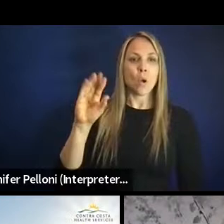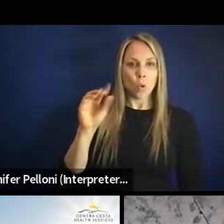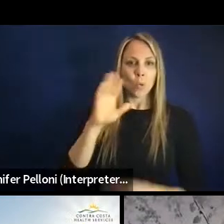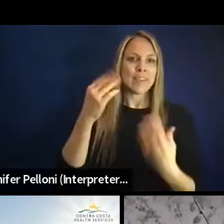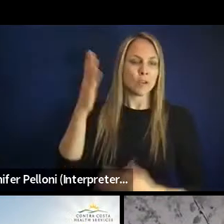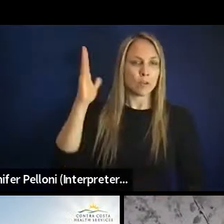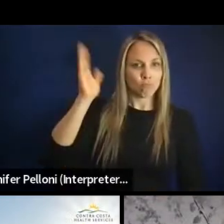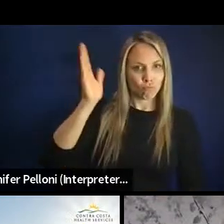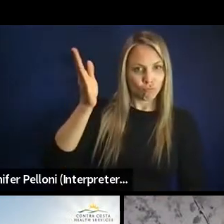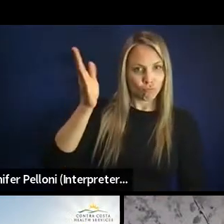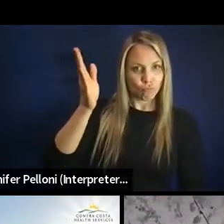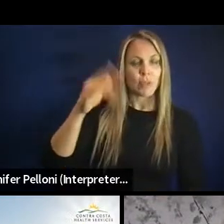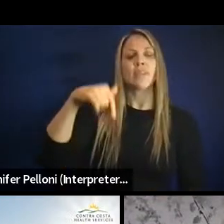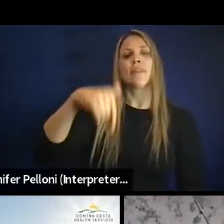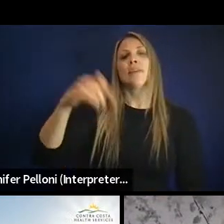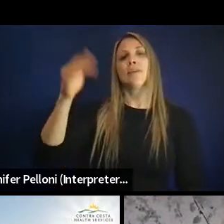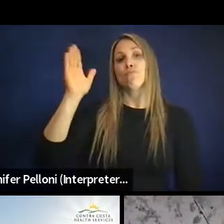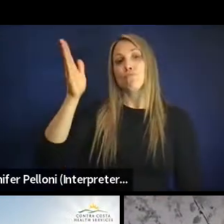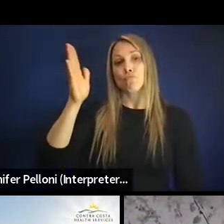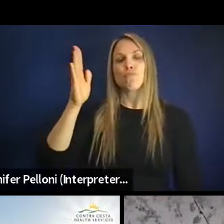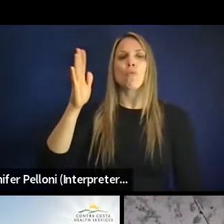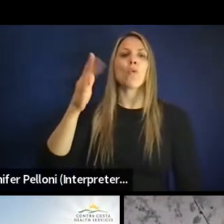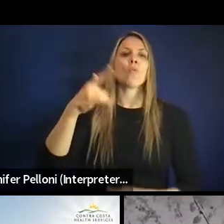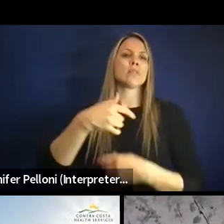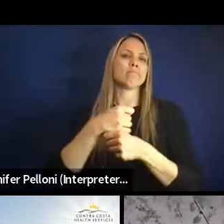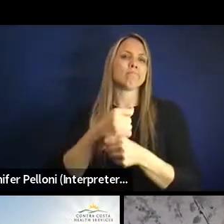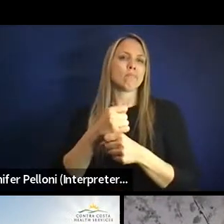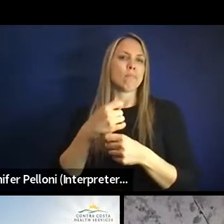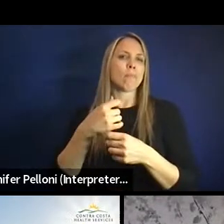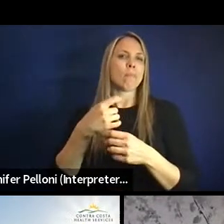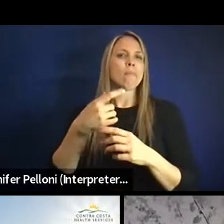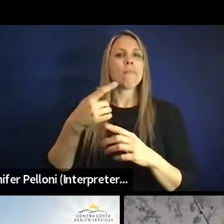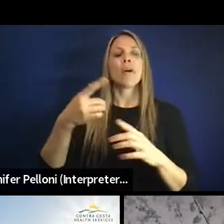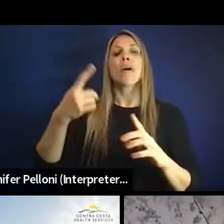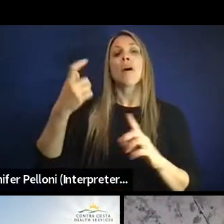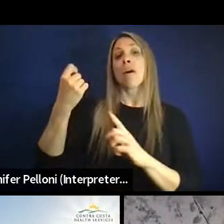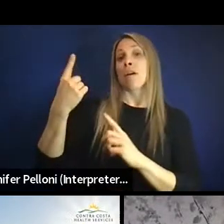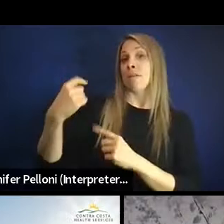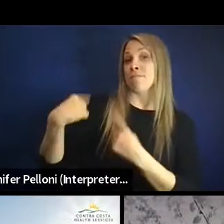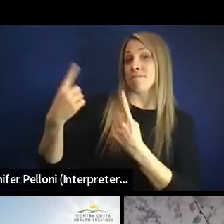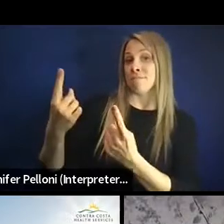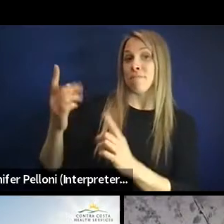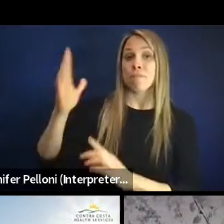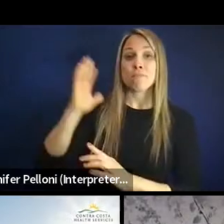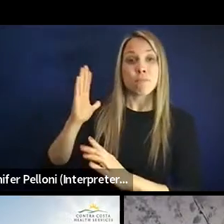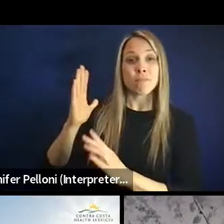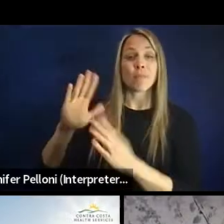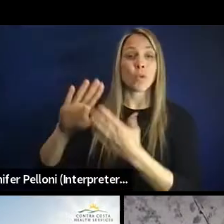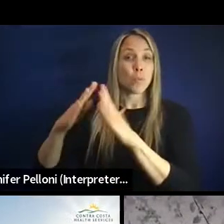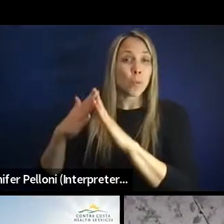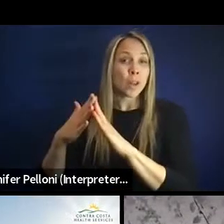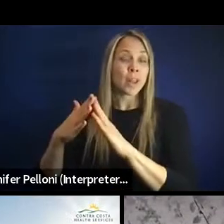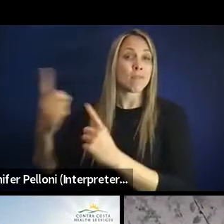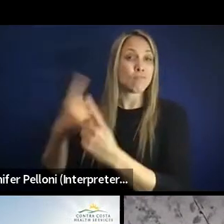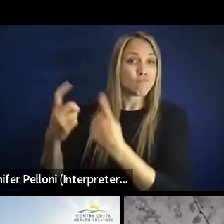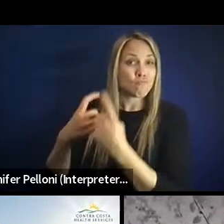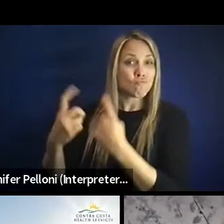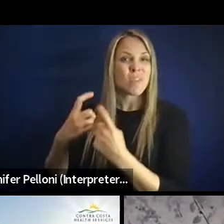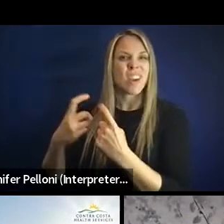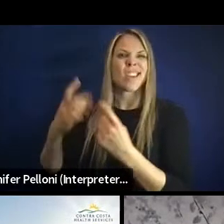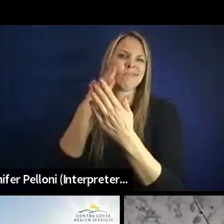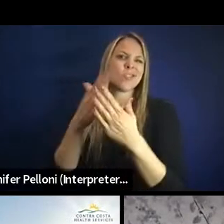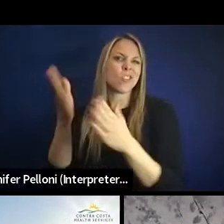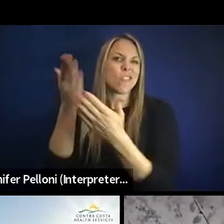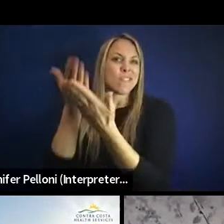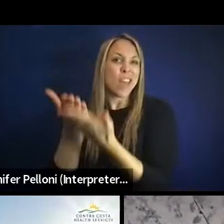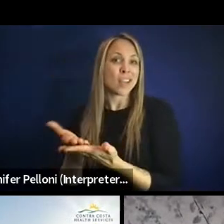presentation, and this presentation was generated by questions that we received from the community and from just general